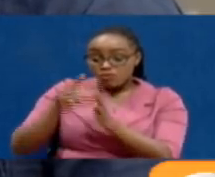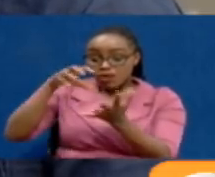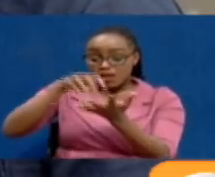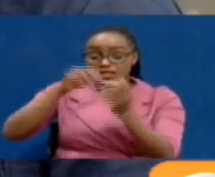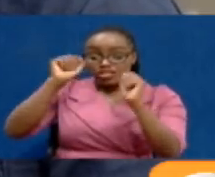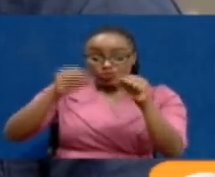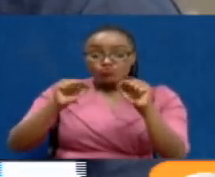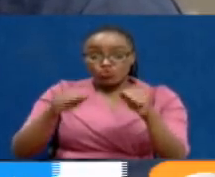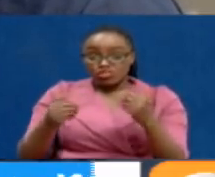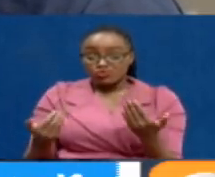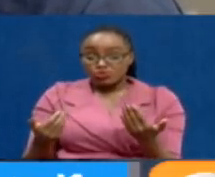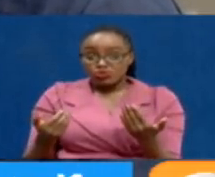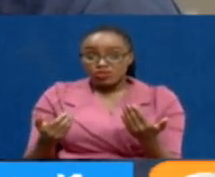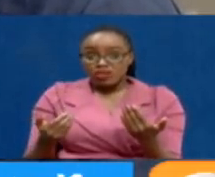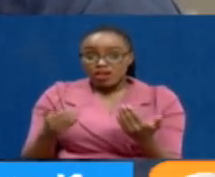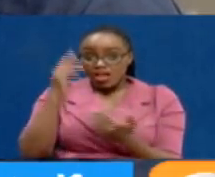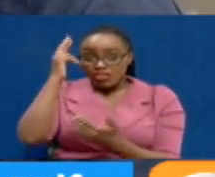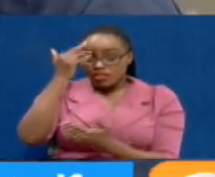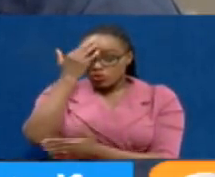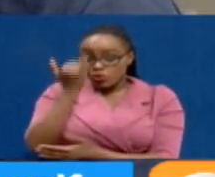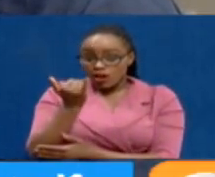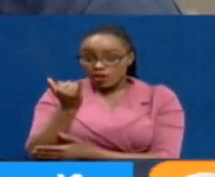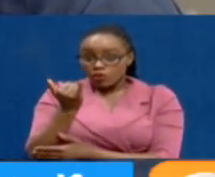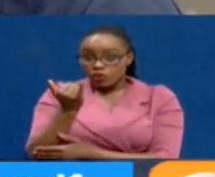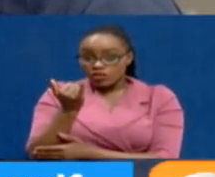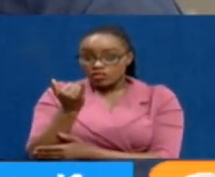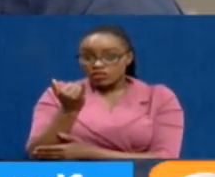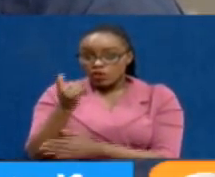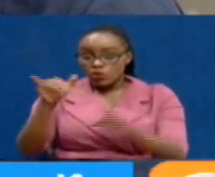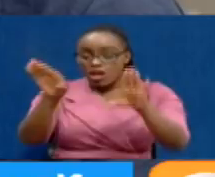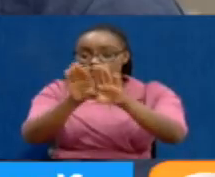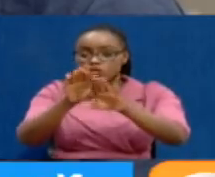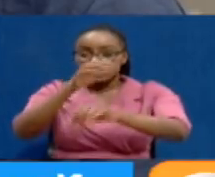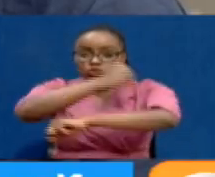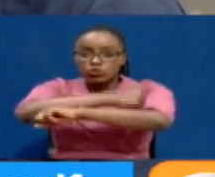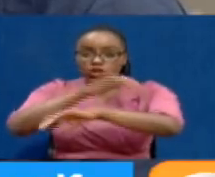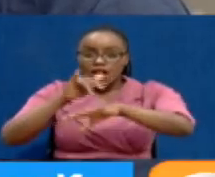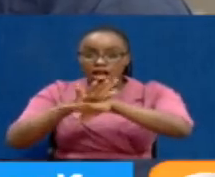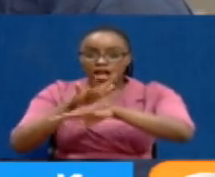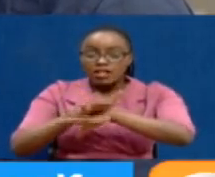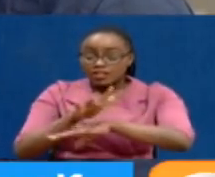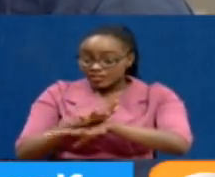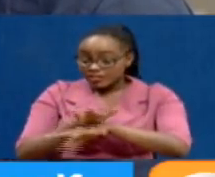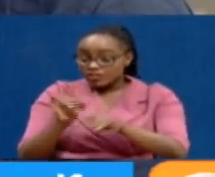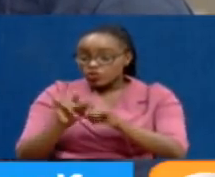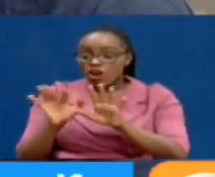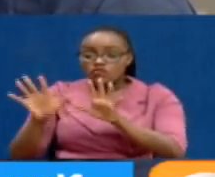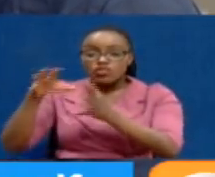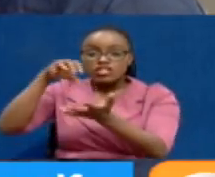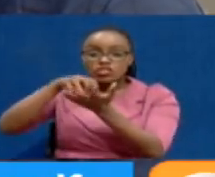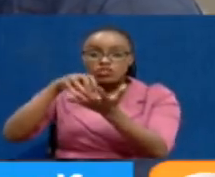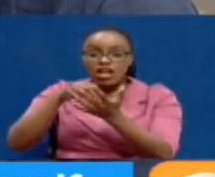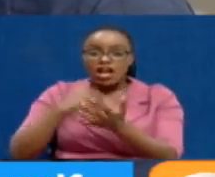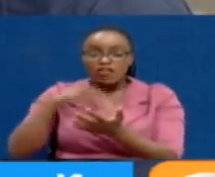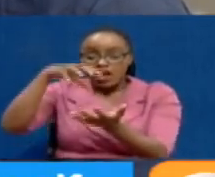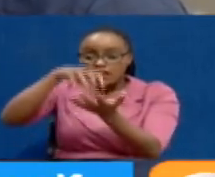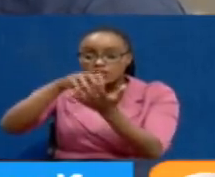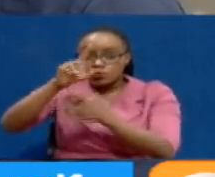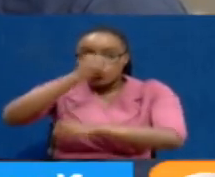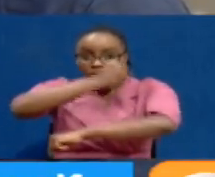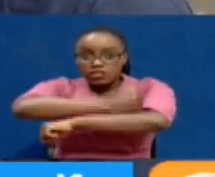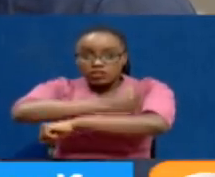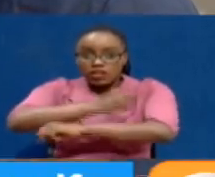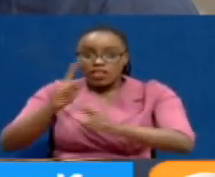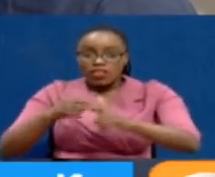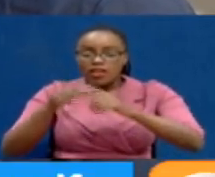we would be thinking about quarantine. And the reason we are actually closing schools early is to avoid such a situation where you have a case in one school and